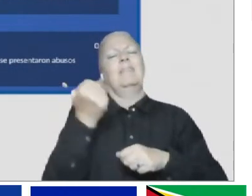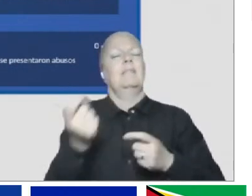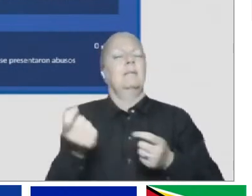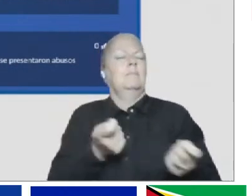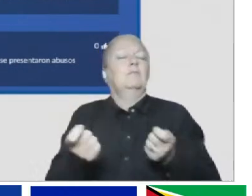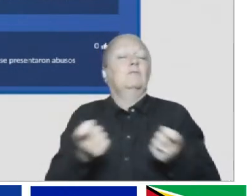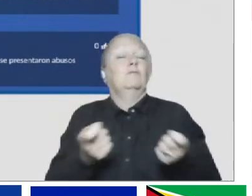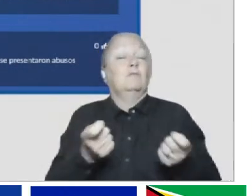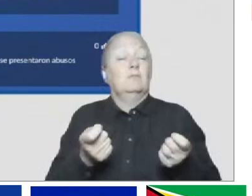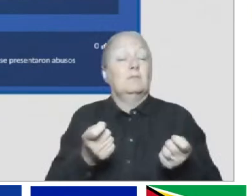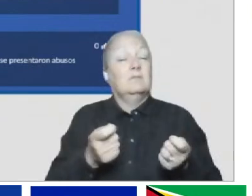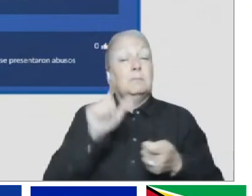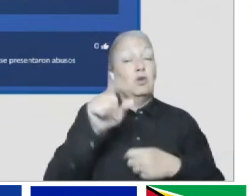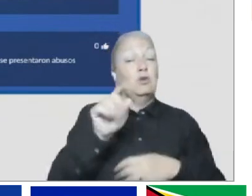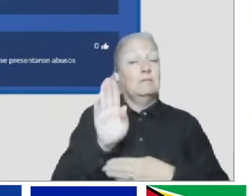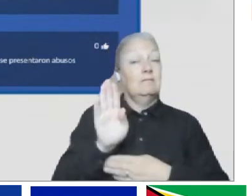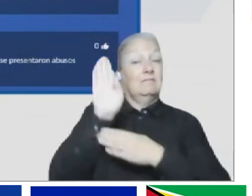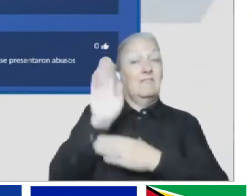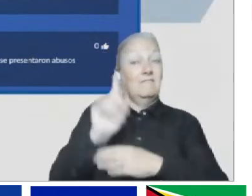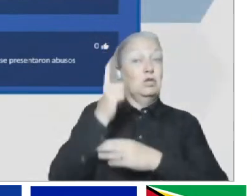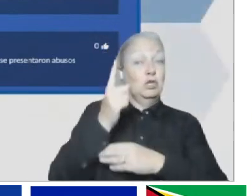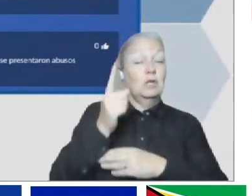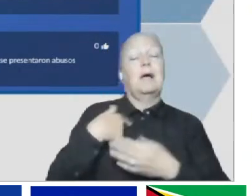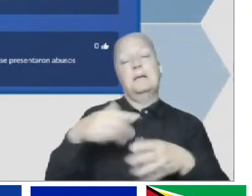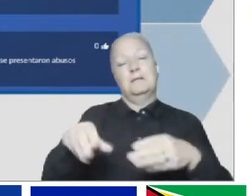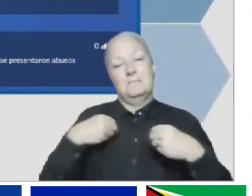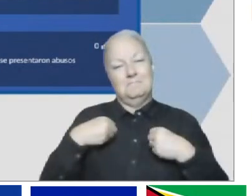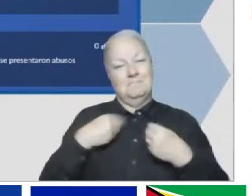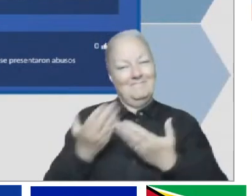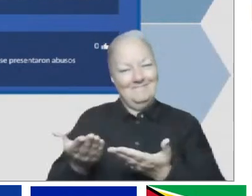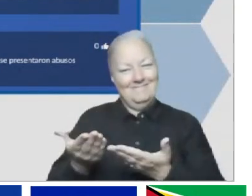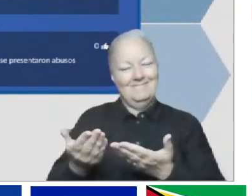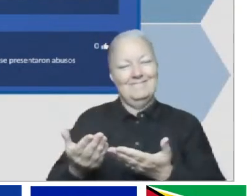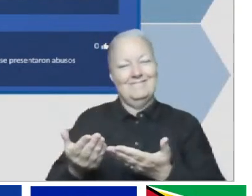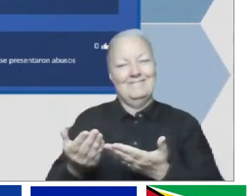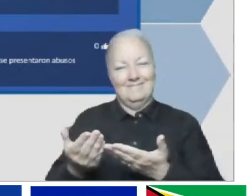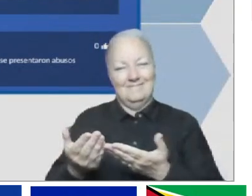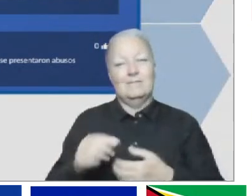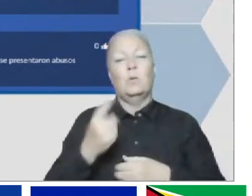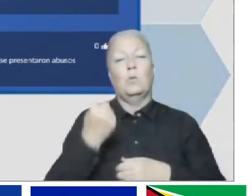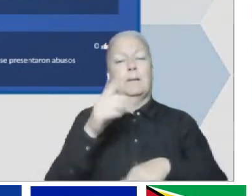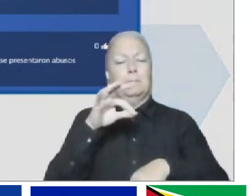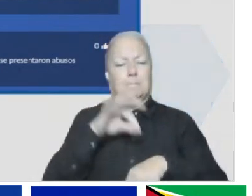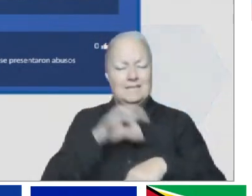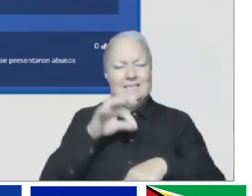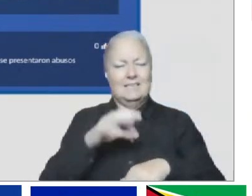we will take, and they will have 1 minute and 40 seconds to reply.